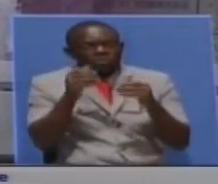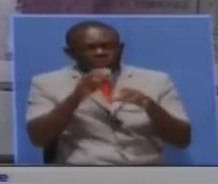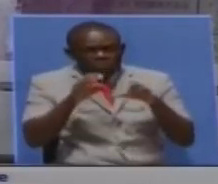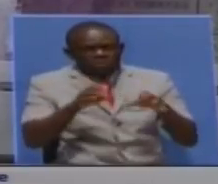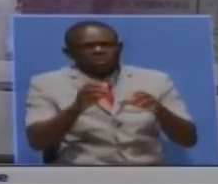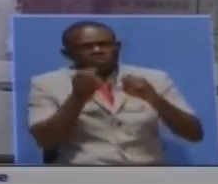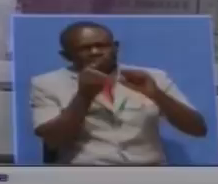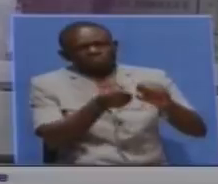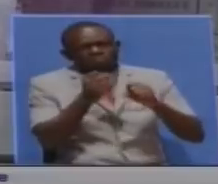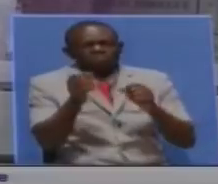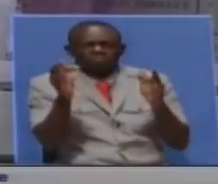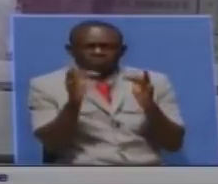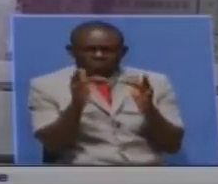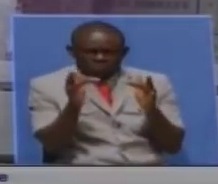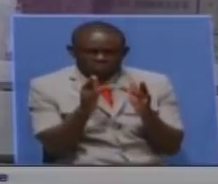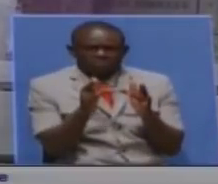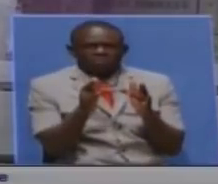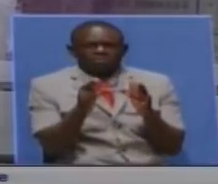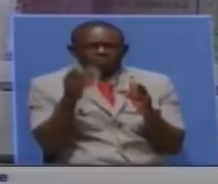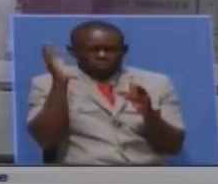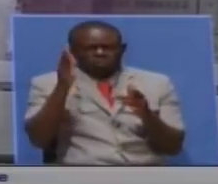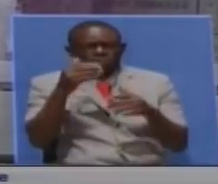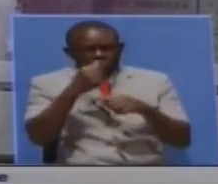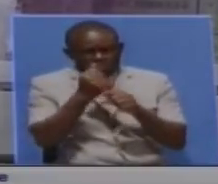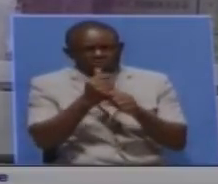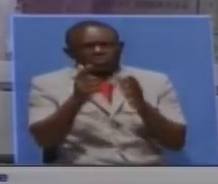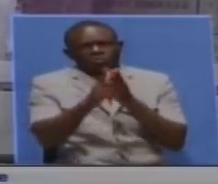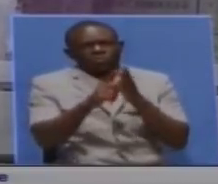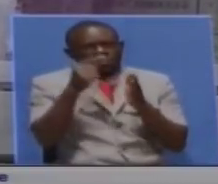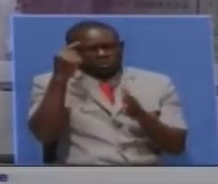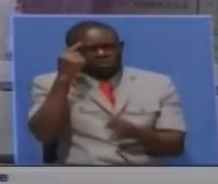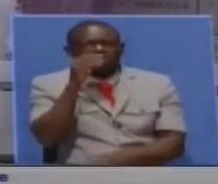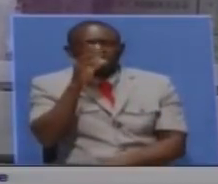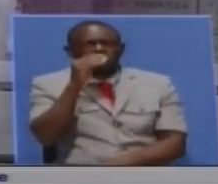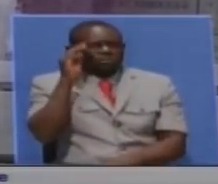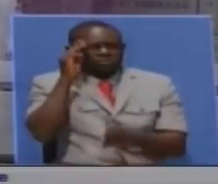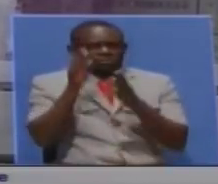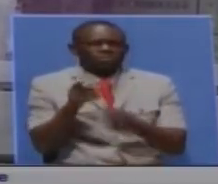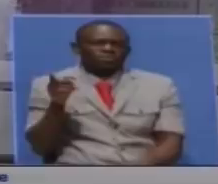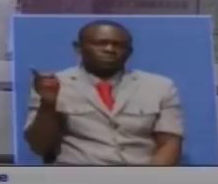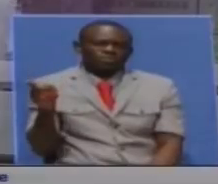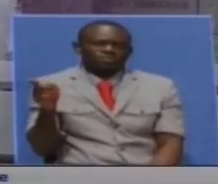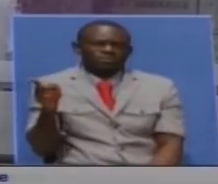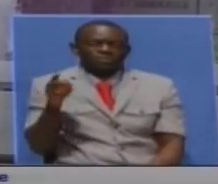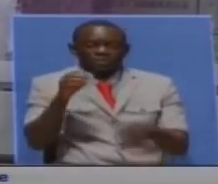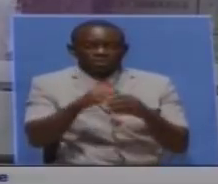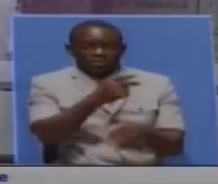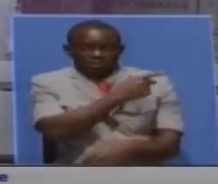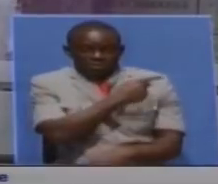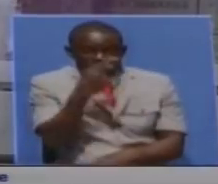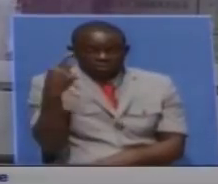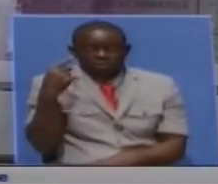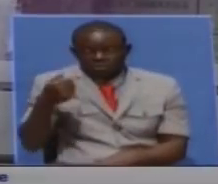protection strategy and appropriate legislation. Mr. Mshimba further told Parliament that government will build the capacity of